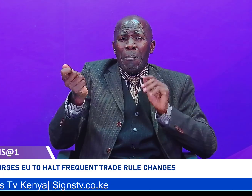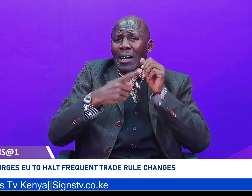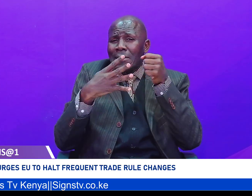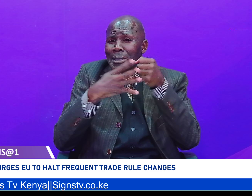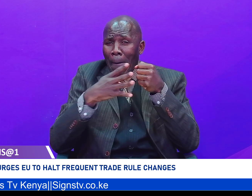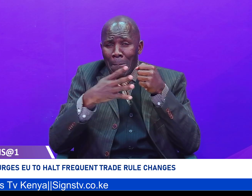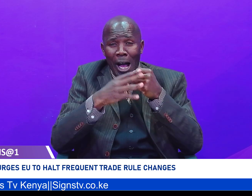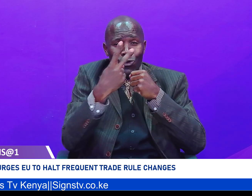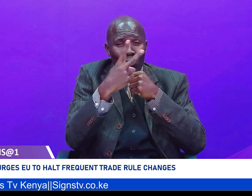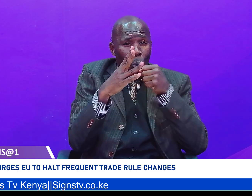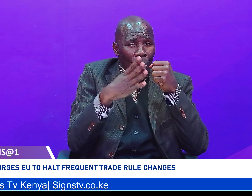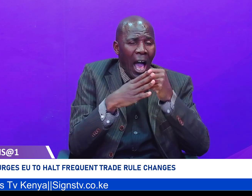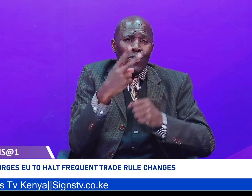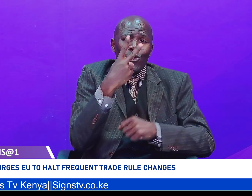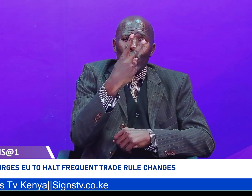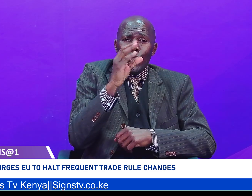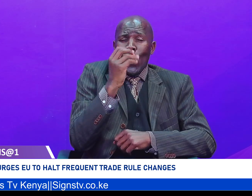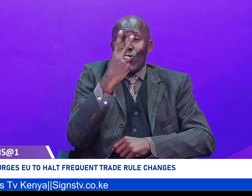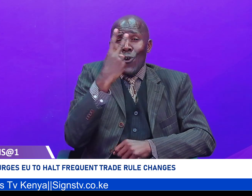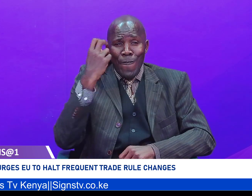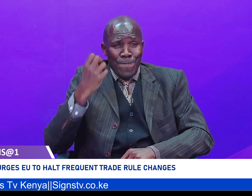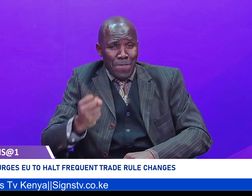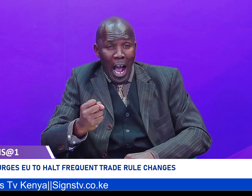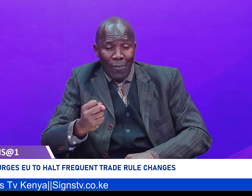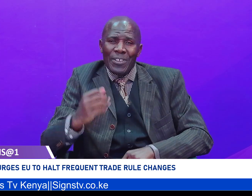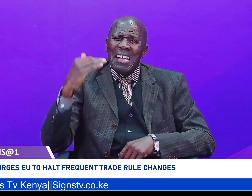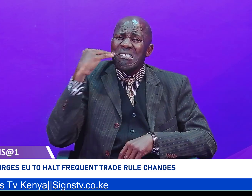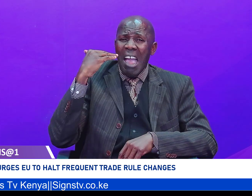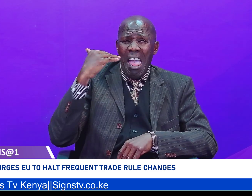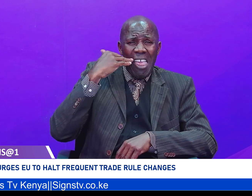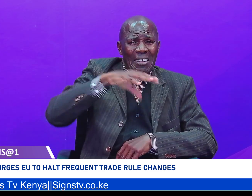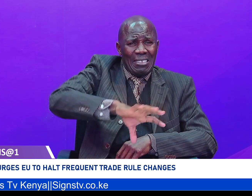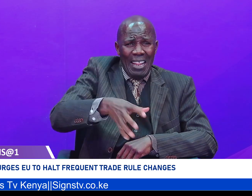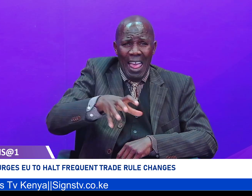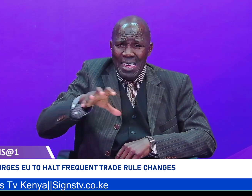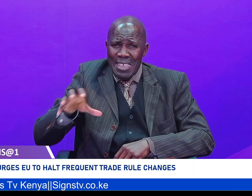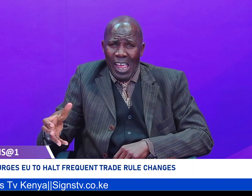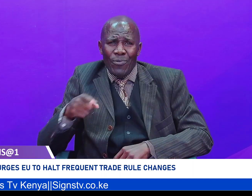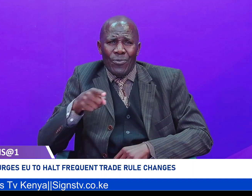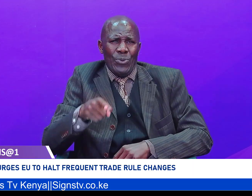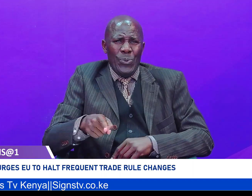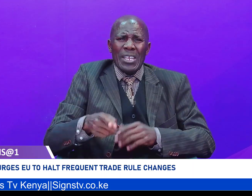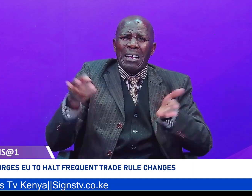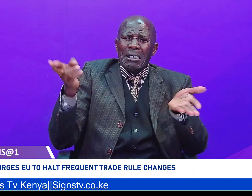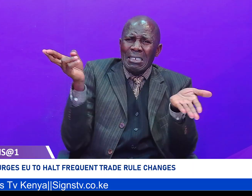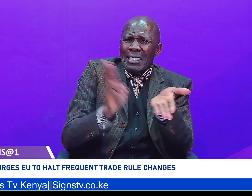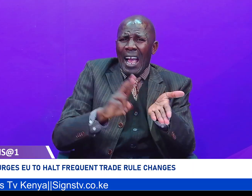the exercise kicked off on September 29th, 2025.